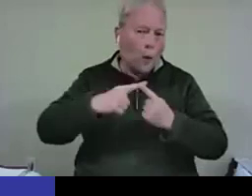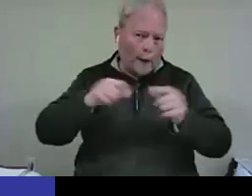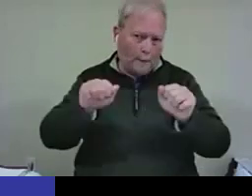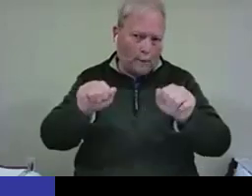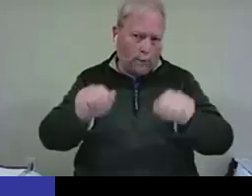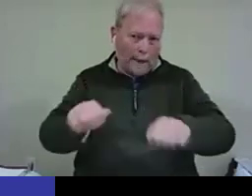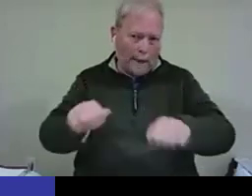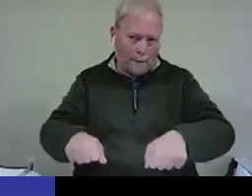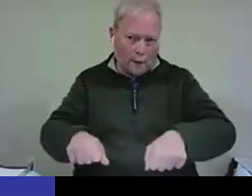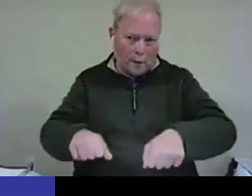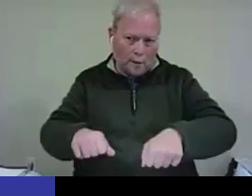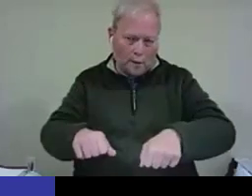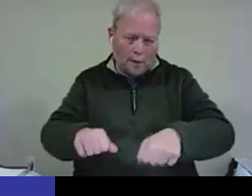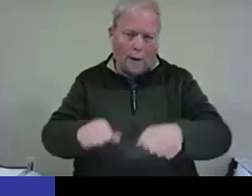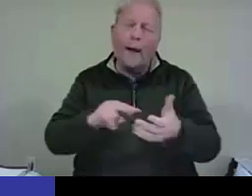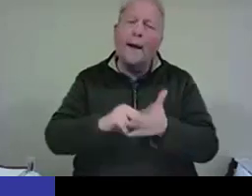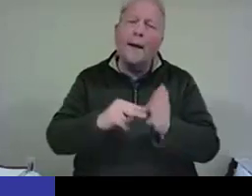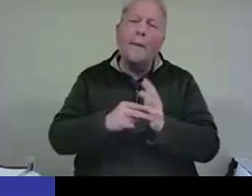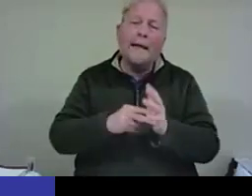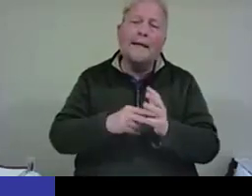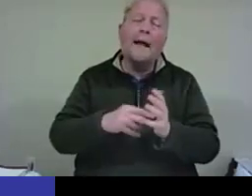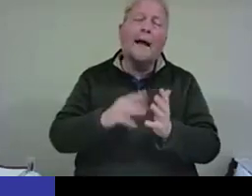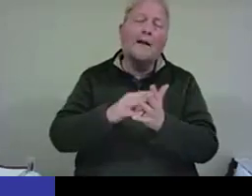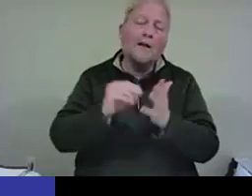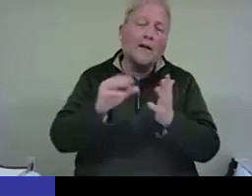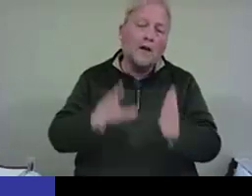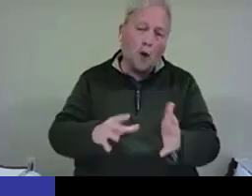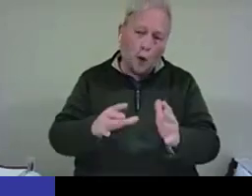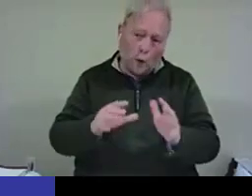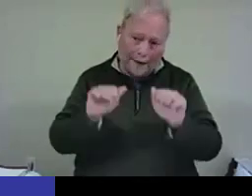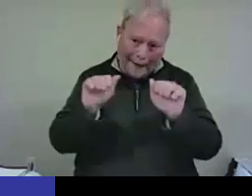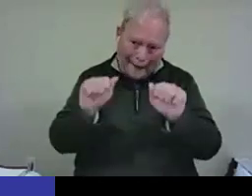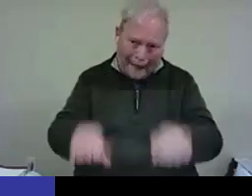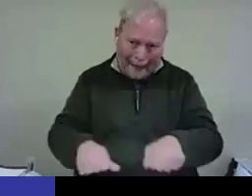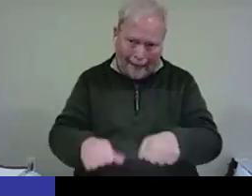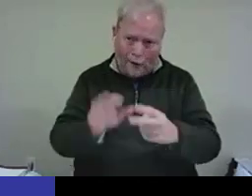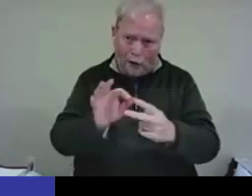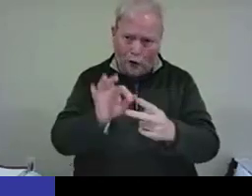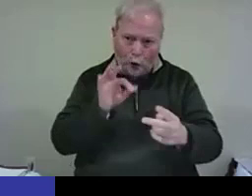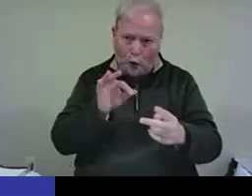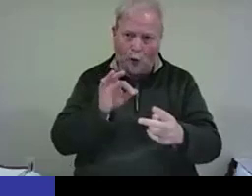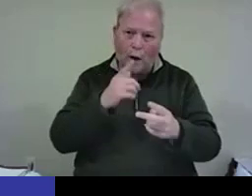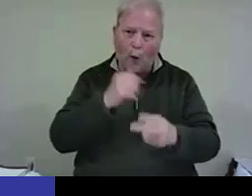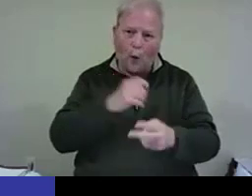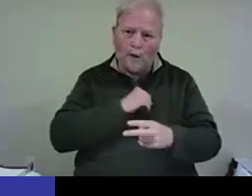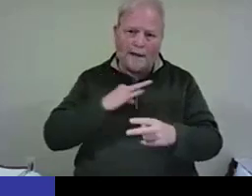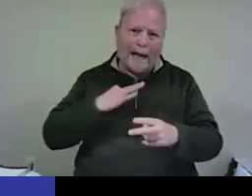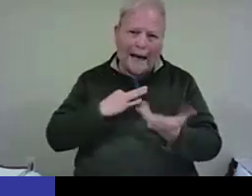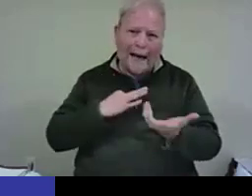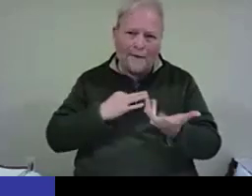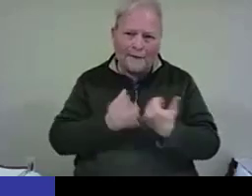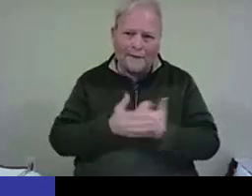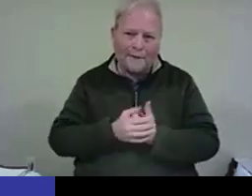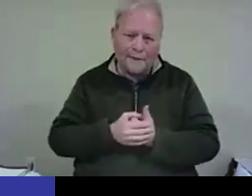the student choosing the staff member. So you may have a young student, a very young student